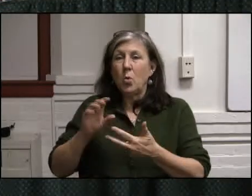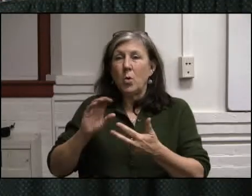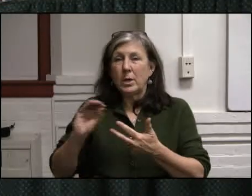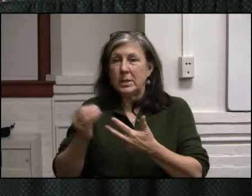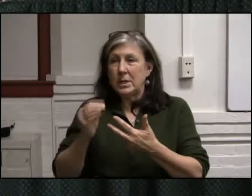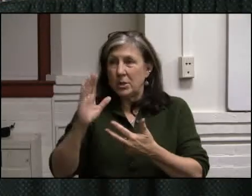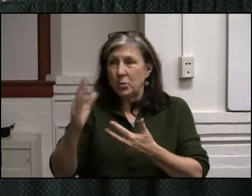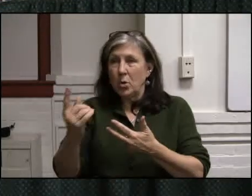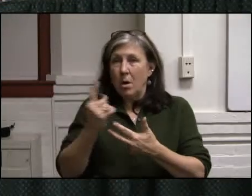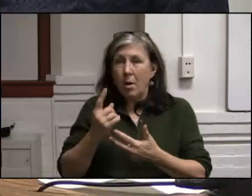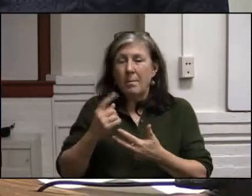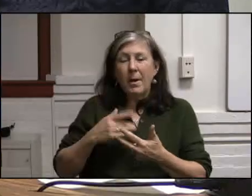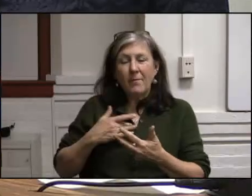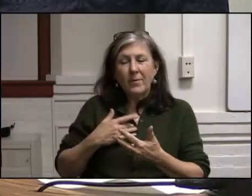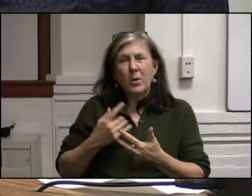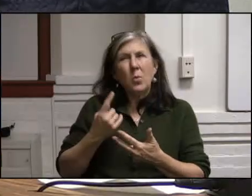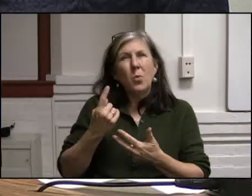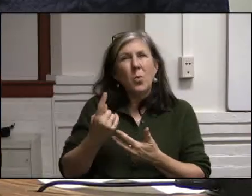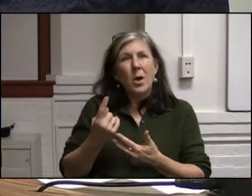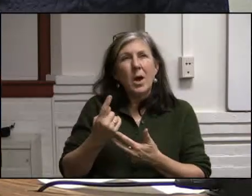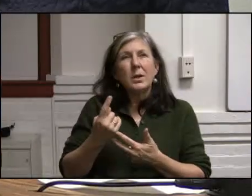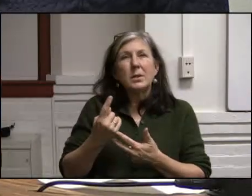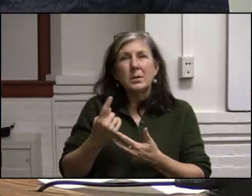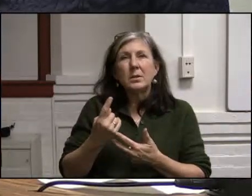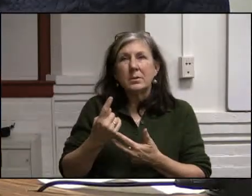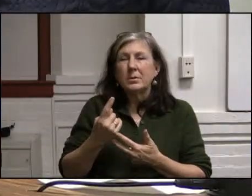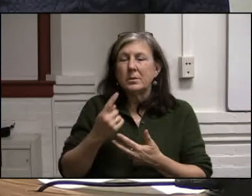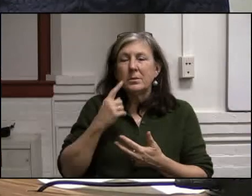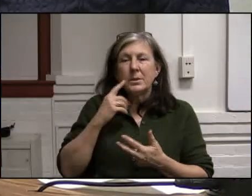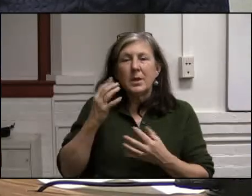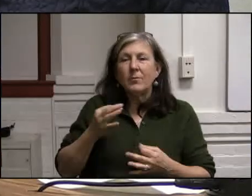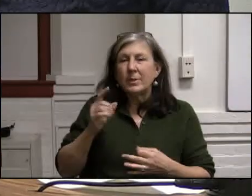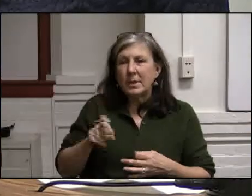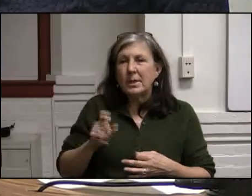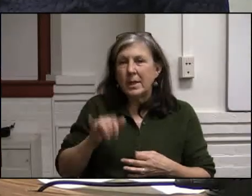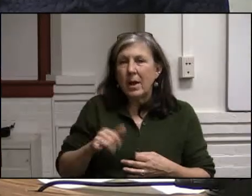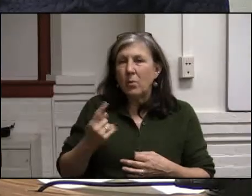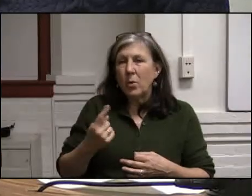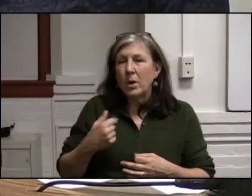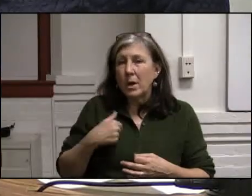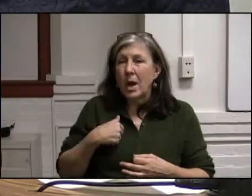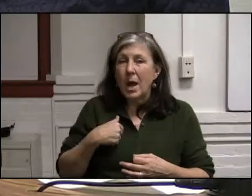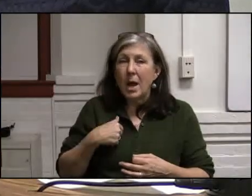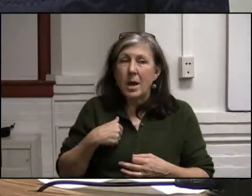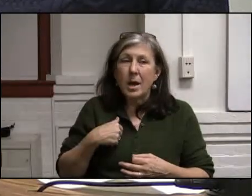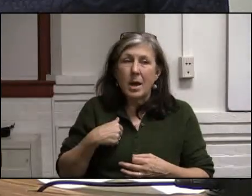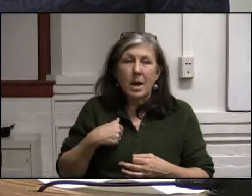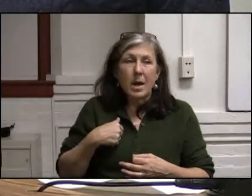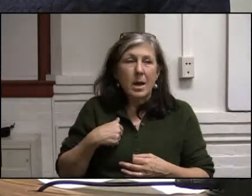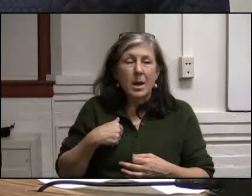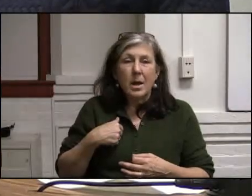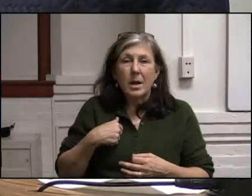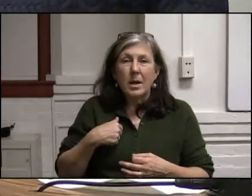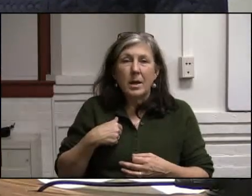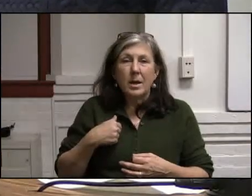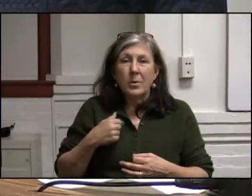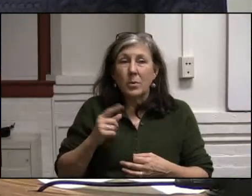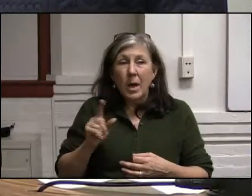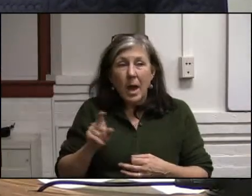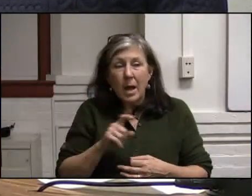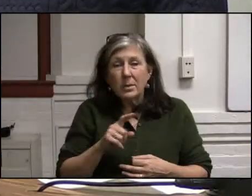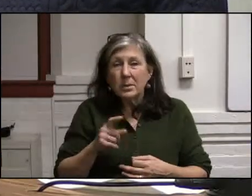felt like one of them was certainly needed, and I will just ask the board, whoever else wanted